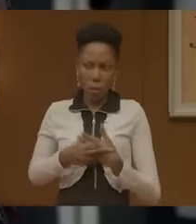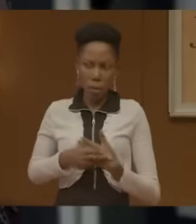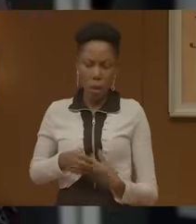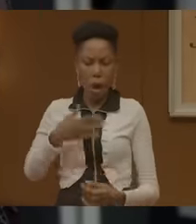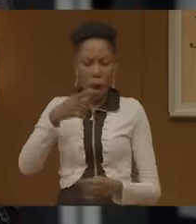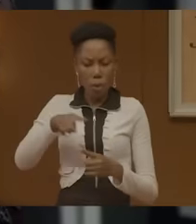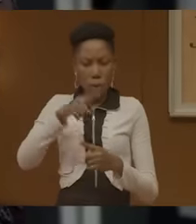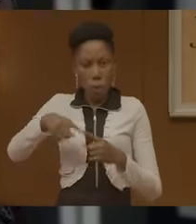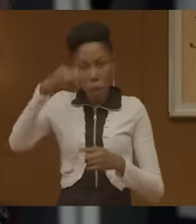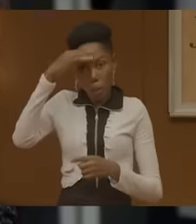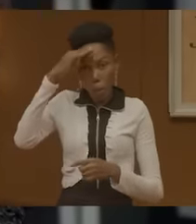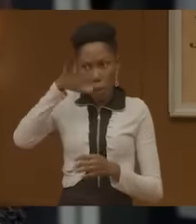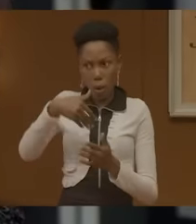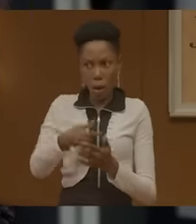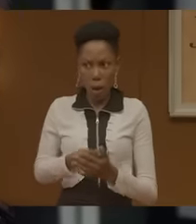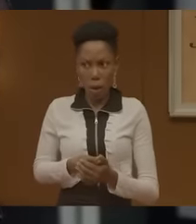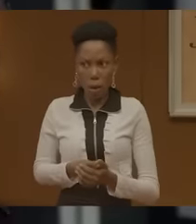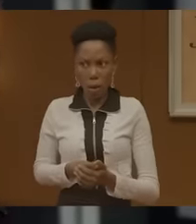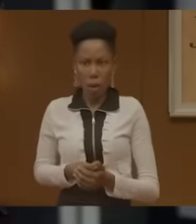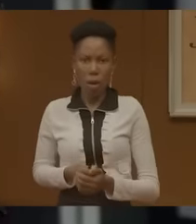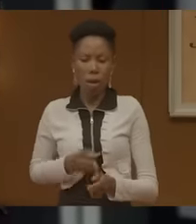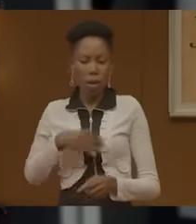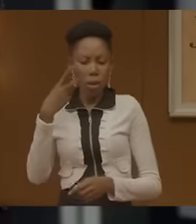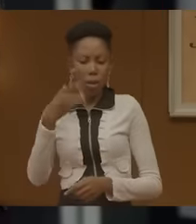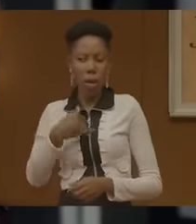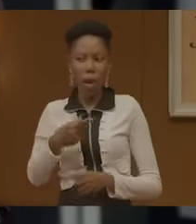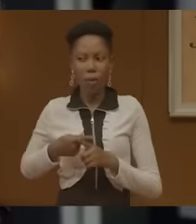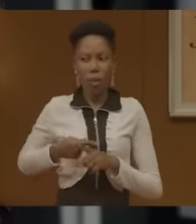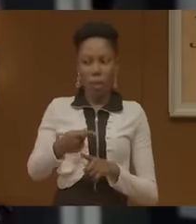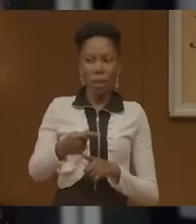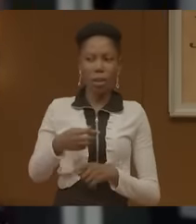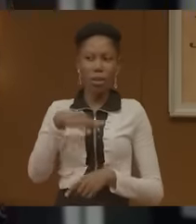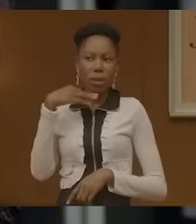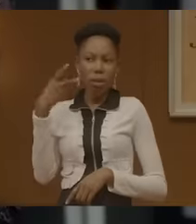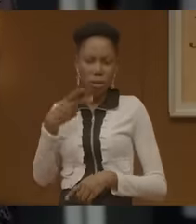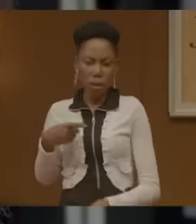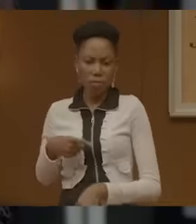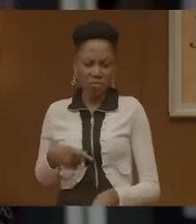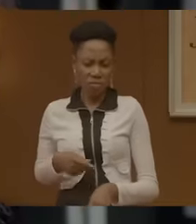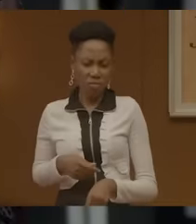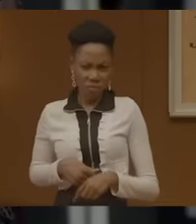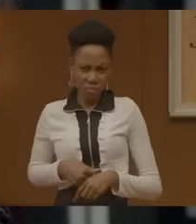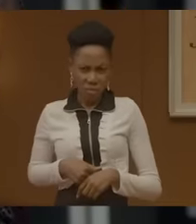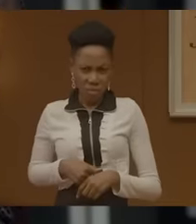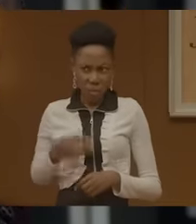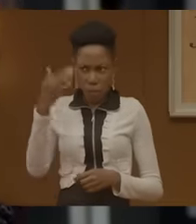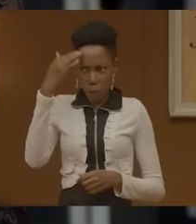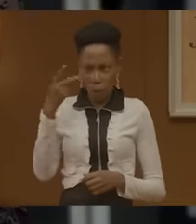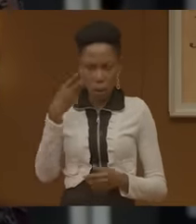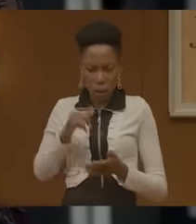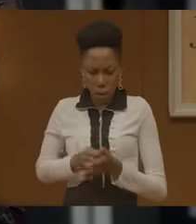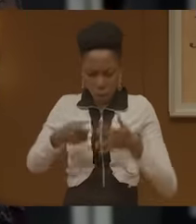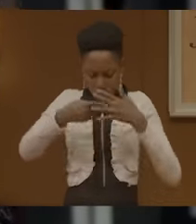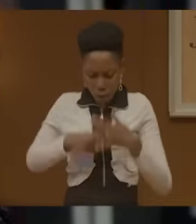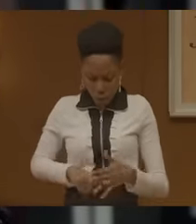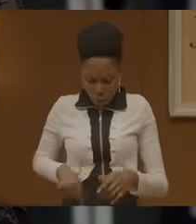time he came, he was with sore on his two leg. What happened? He said he didn't know that suddenly the leg just got swollen